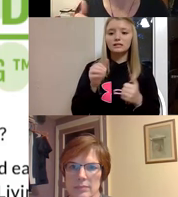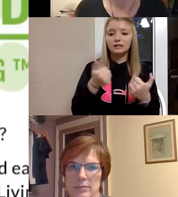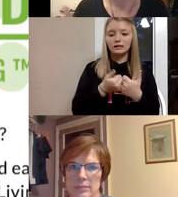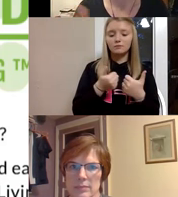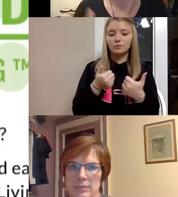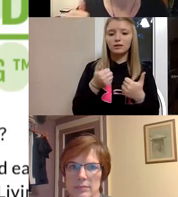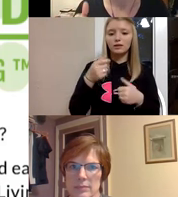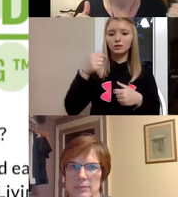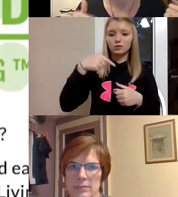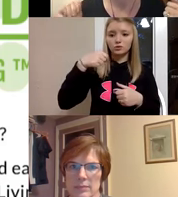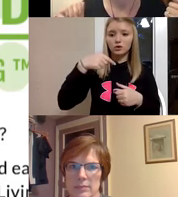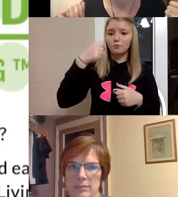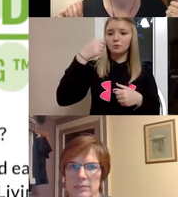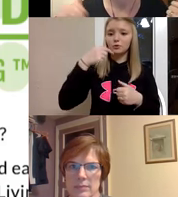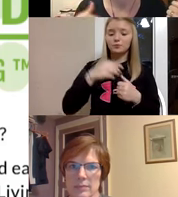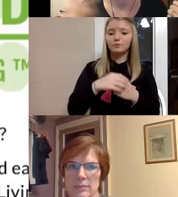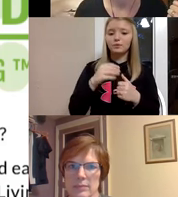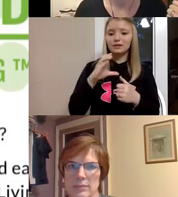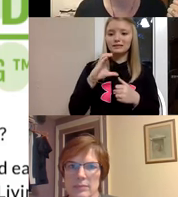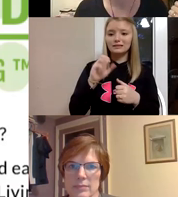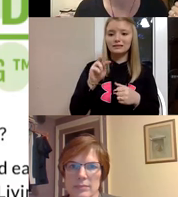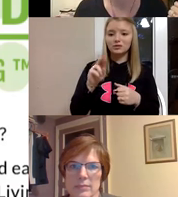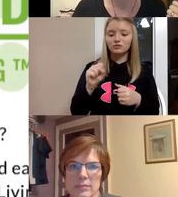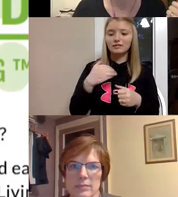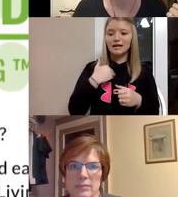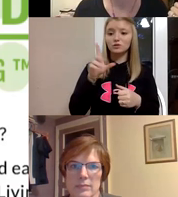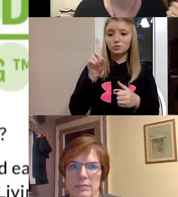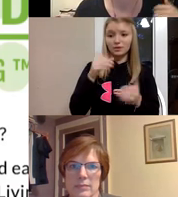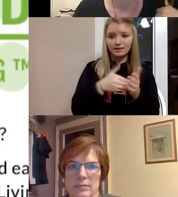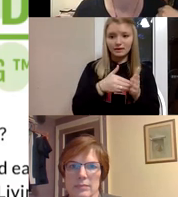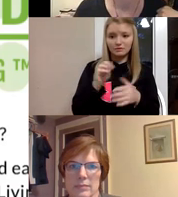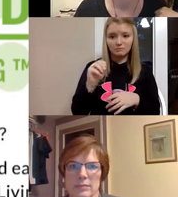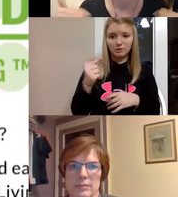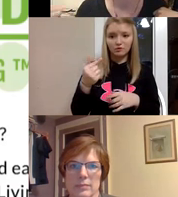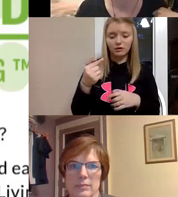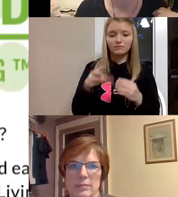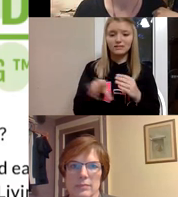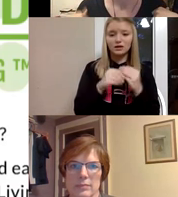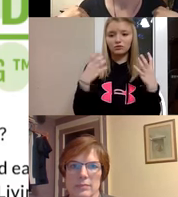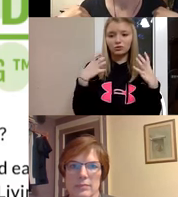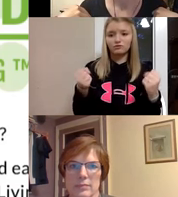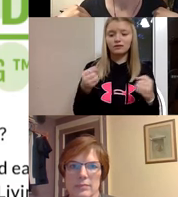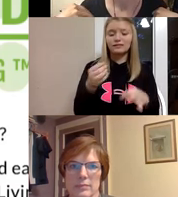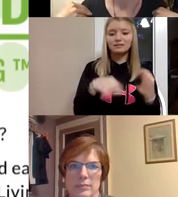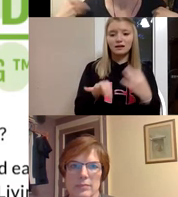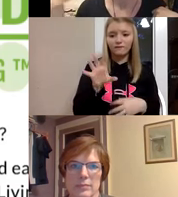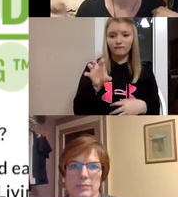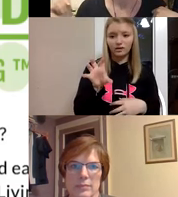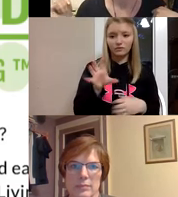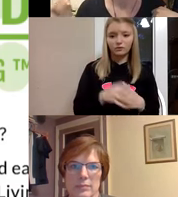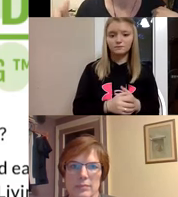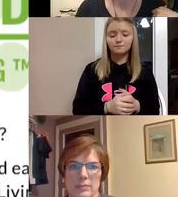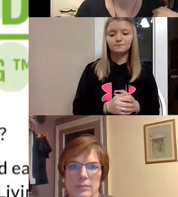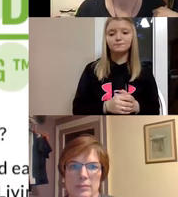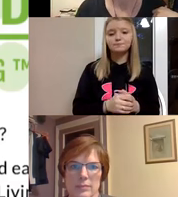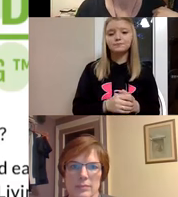dropper, the citrus, it has 1000 milligrams in the extra strength kit instead of 500. So the